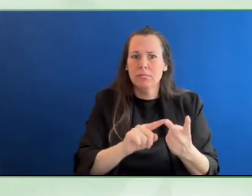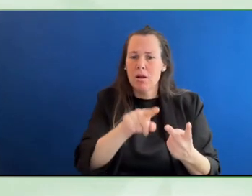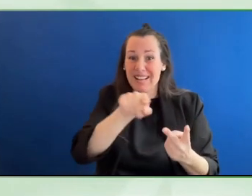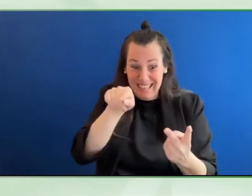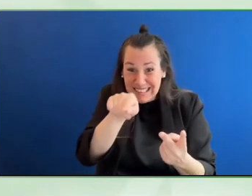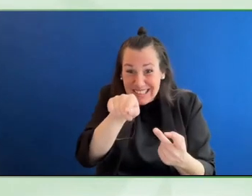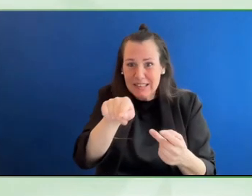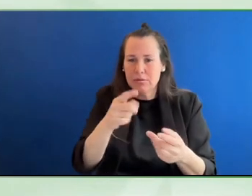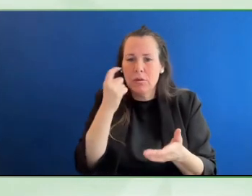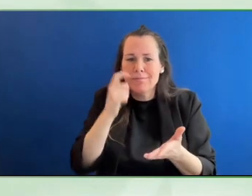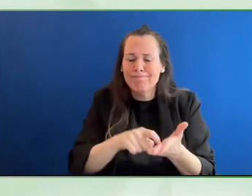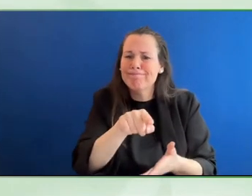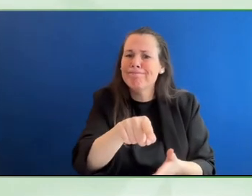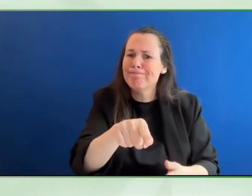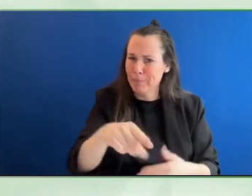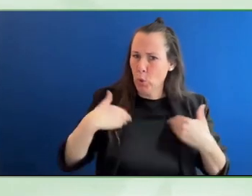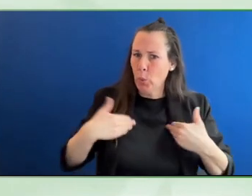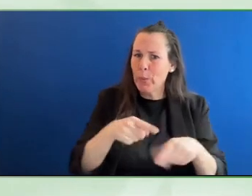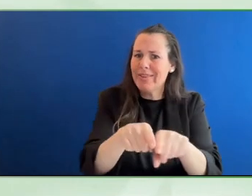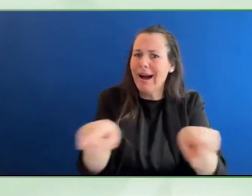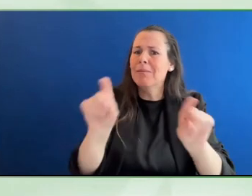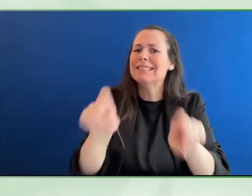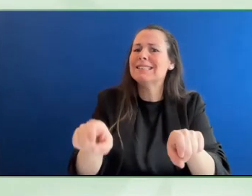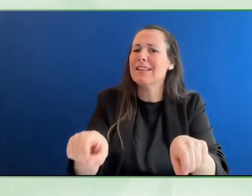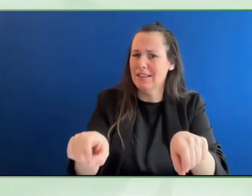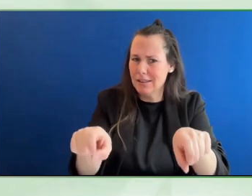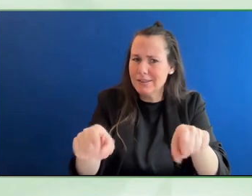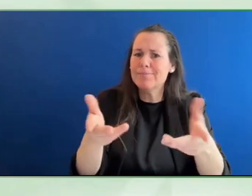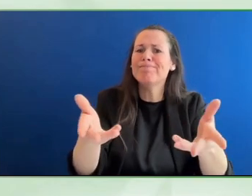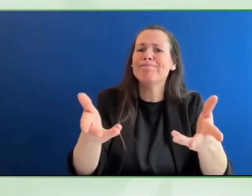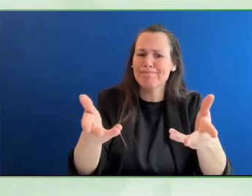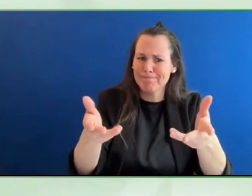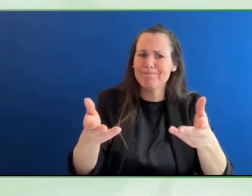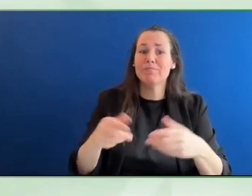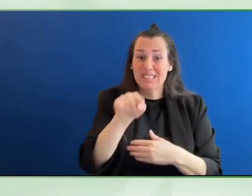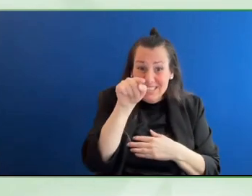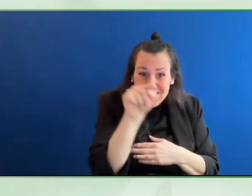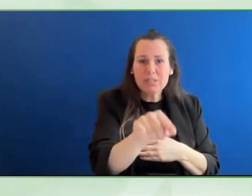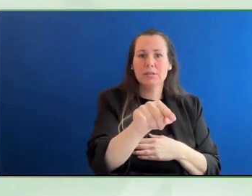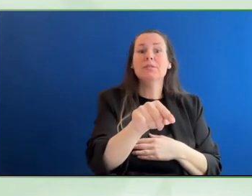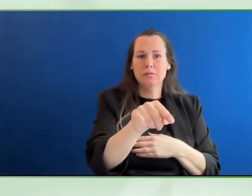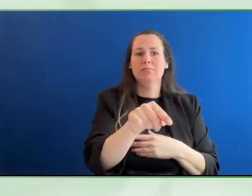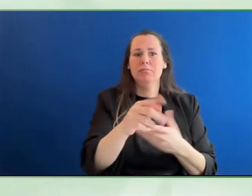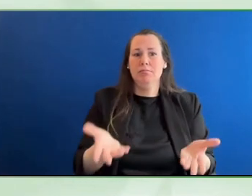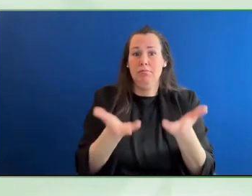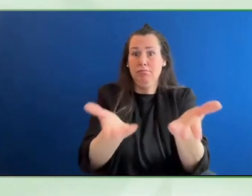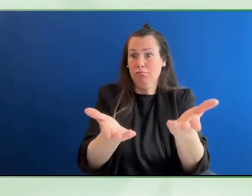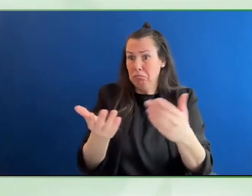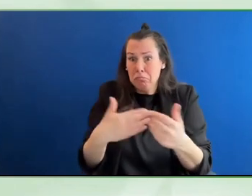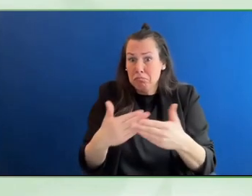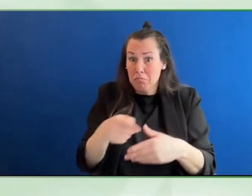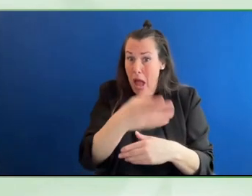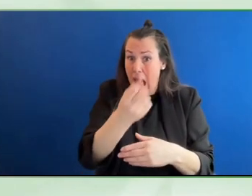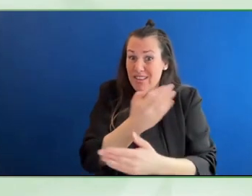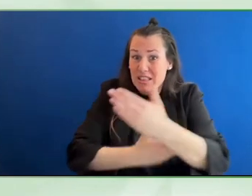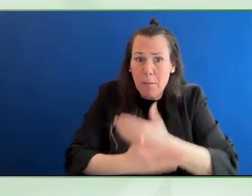places. We're also translating in all different countries, and so we're looking for people in different countries who are interested in translating it into